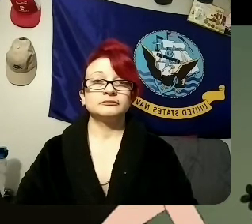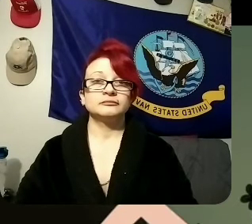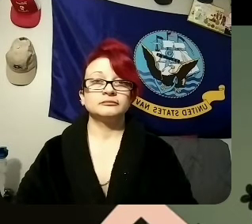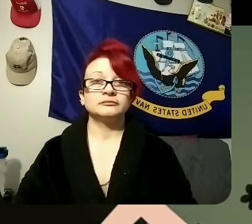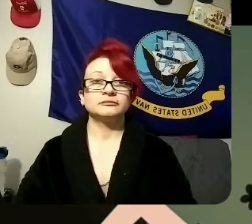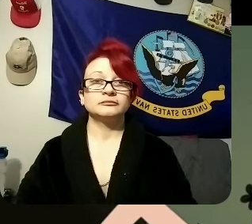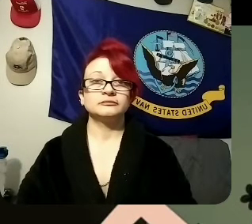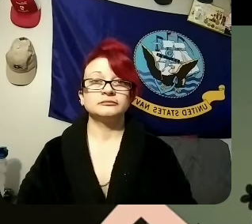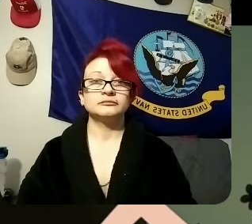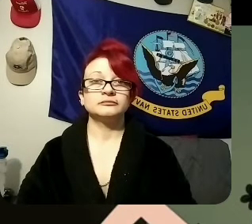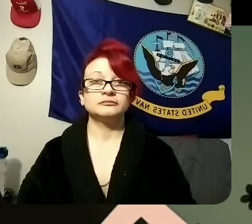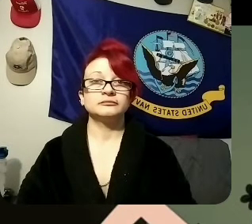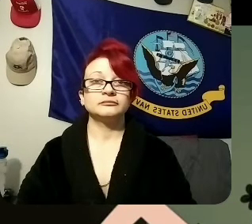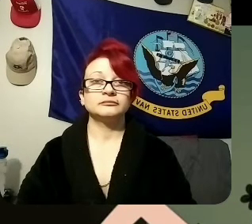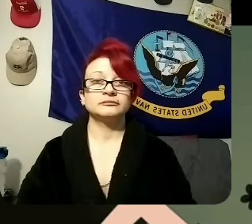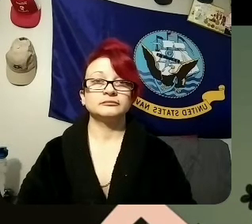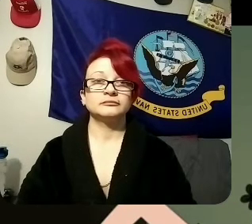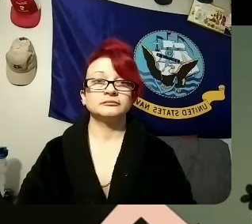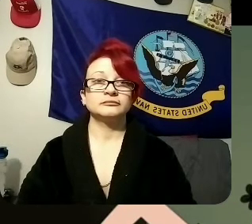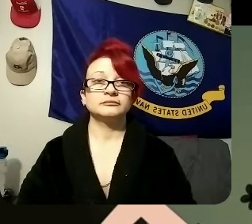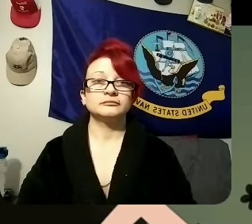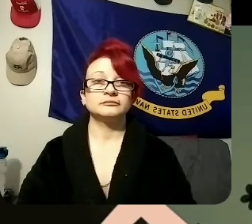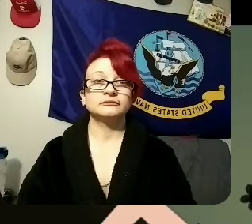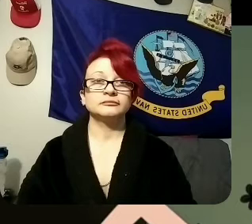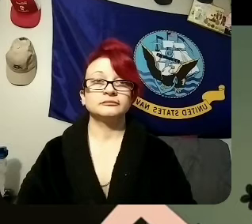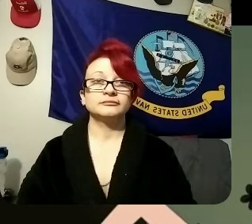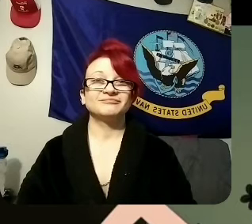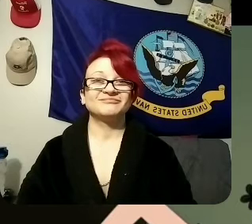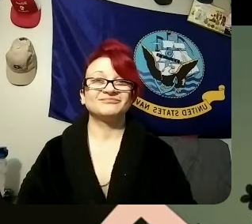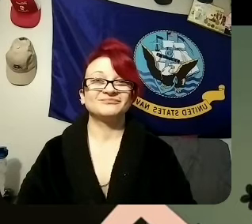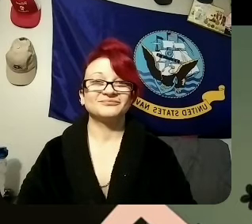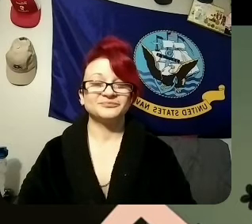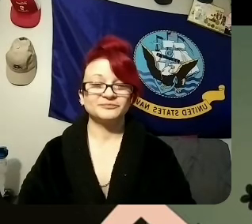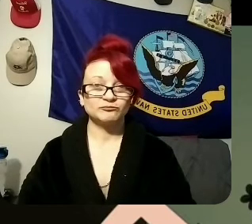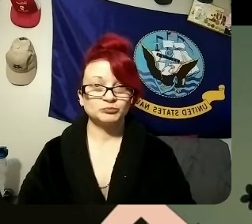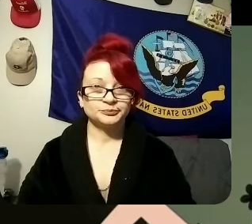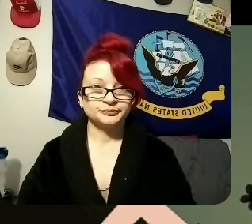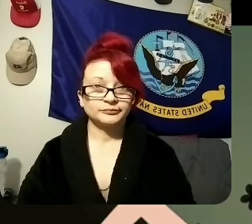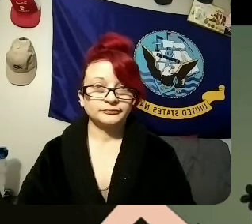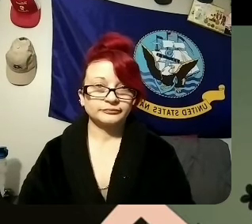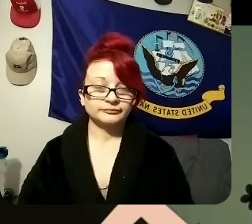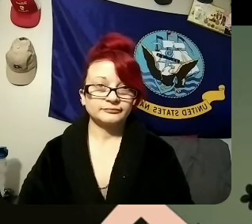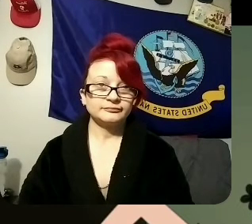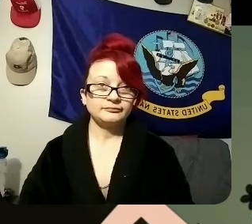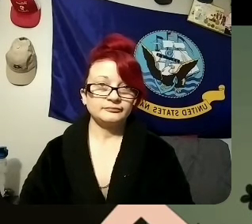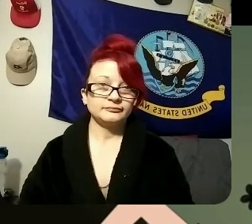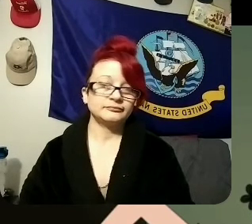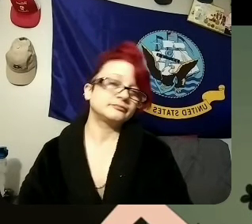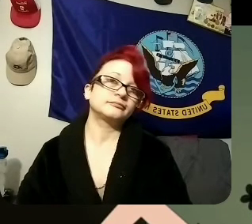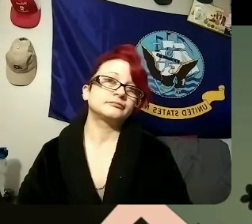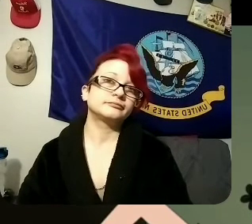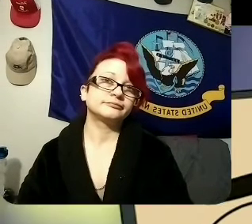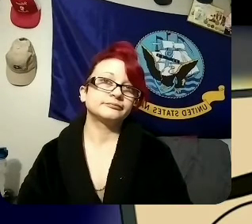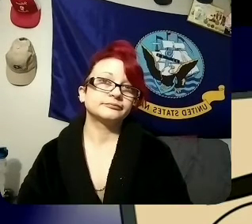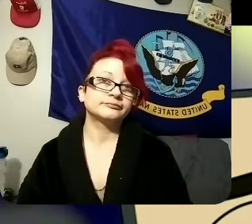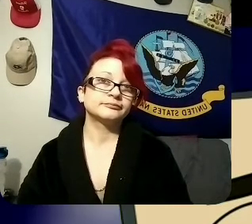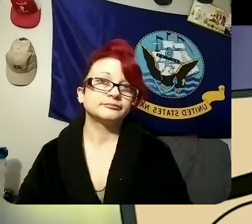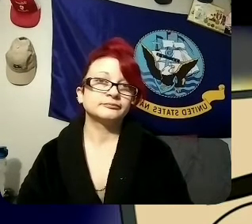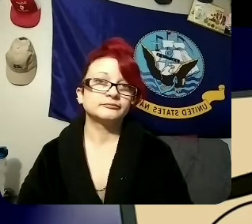pregnant girlfriend asked for nacho cheese munchies. Reluctantly, I laced up my boots and went to my